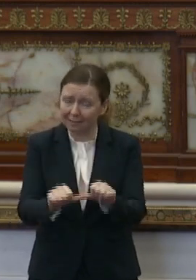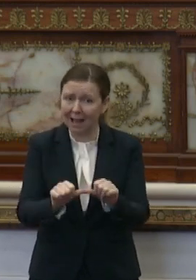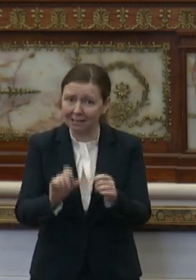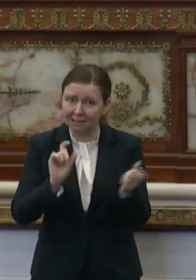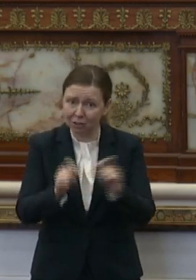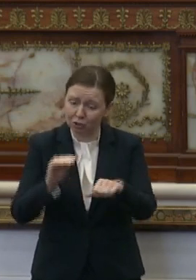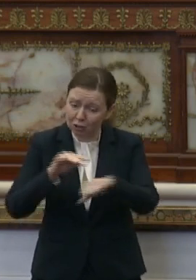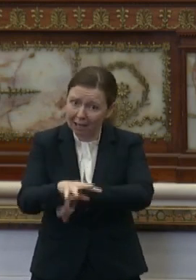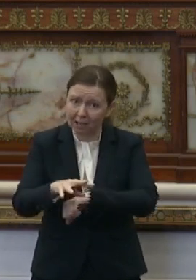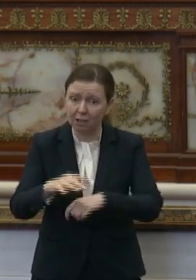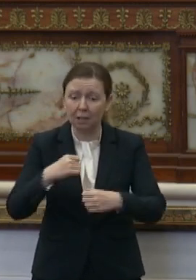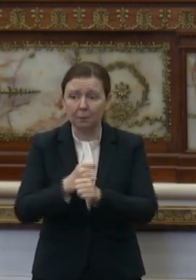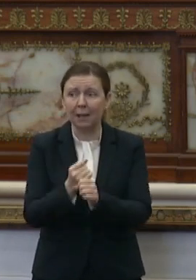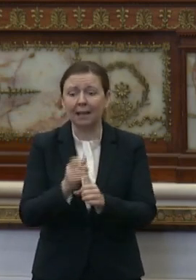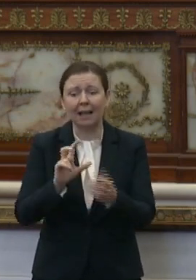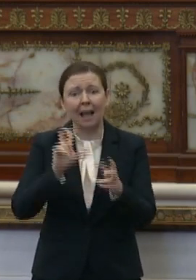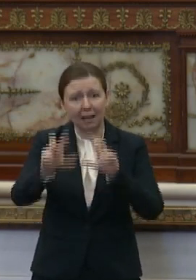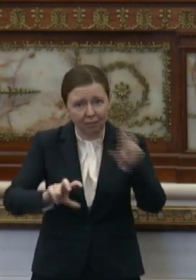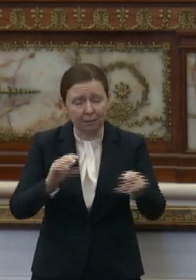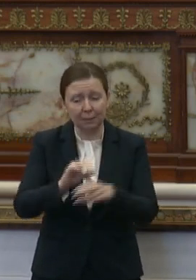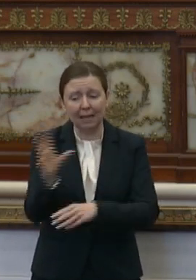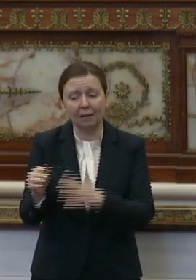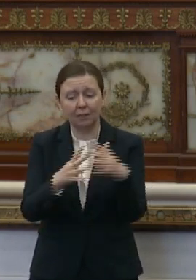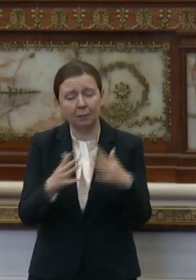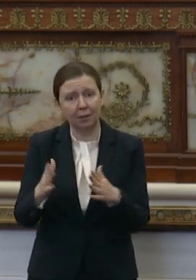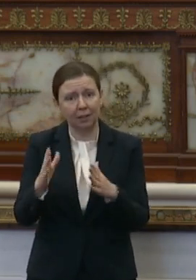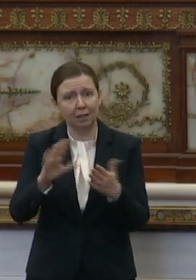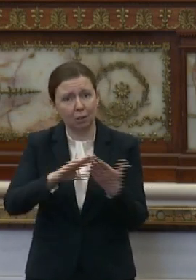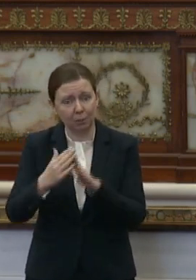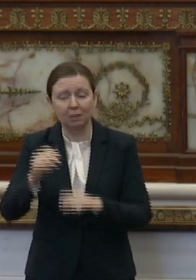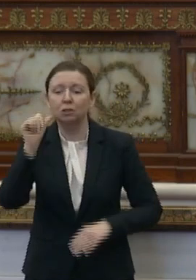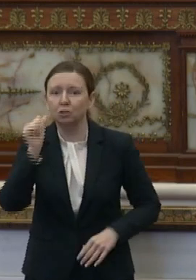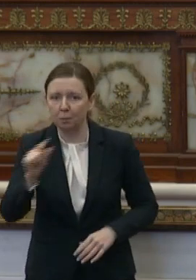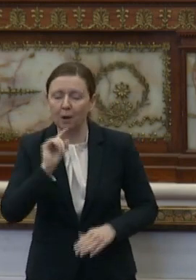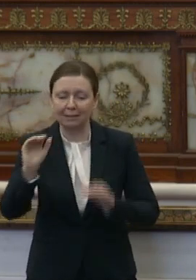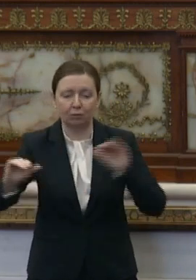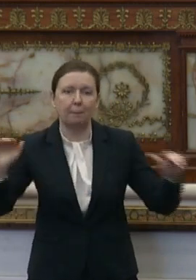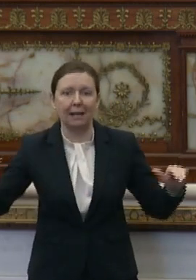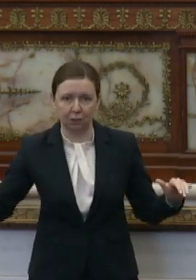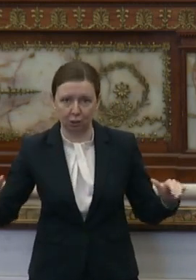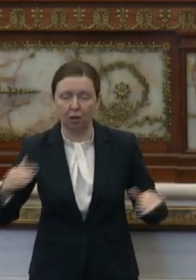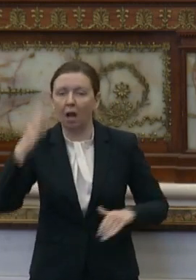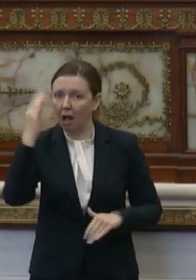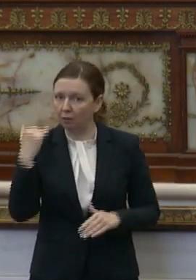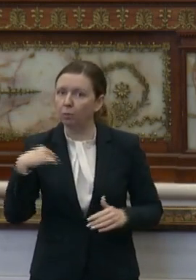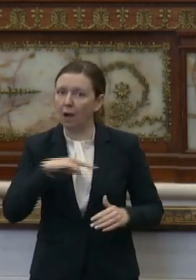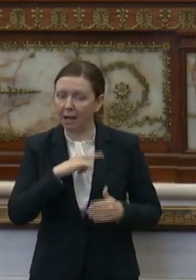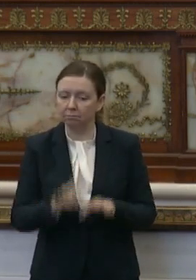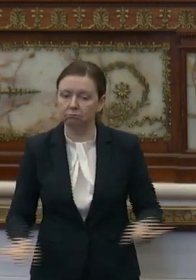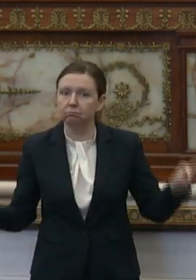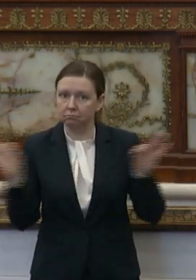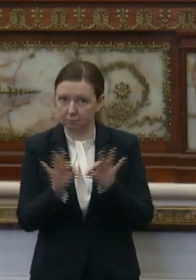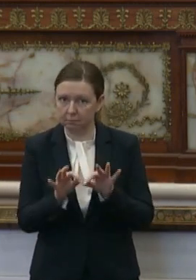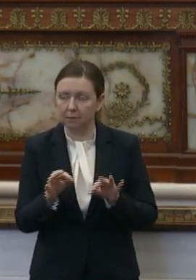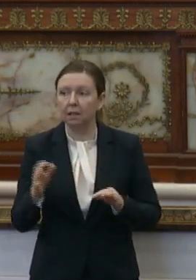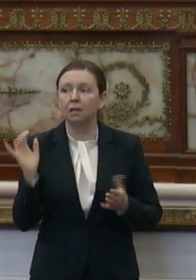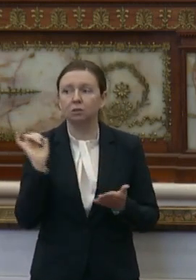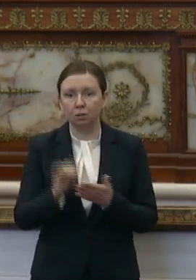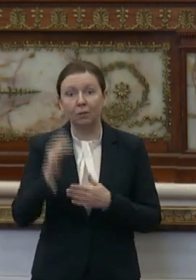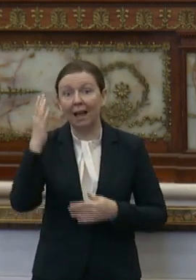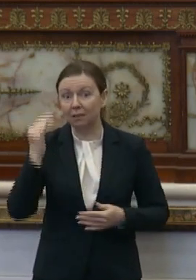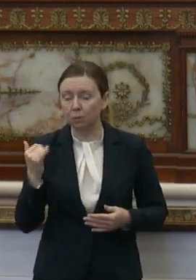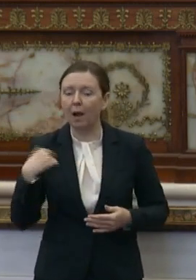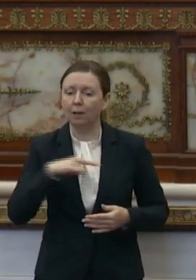change by making an investment in the African-American community? Tomorrow is a reminder of why that is so important. And so that's